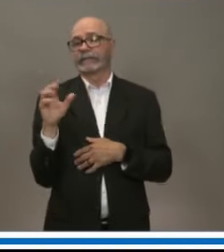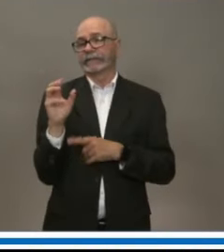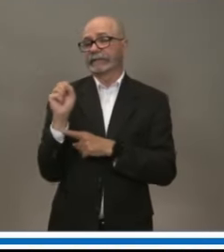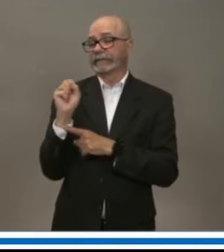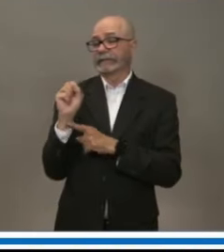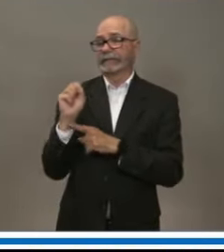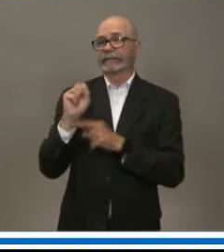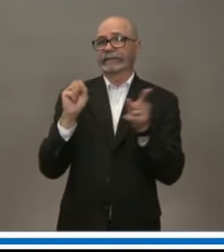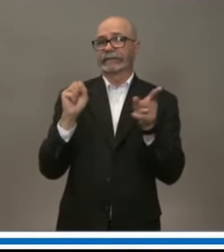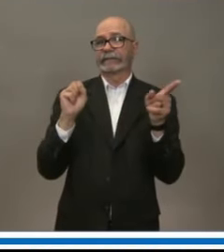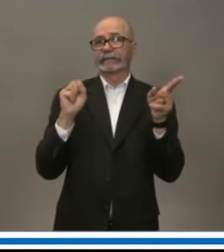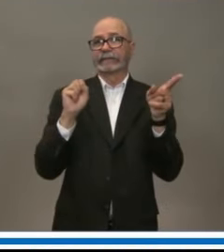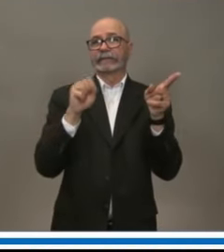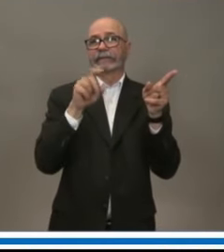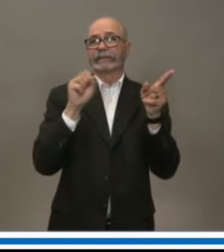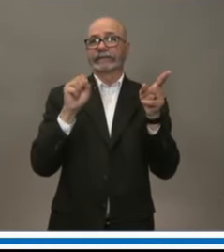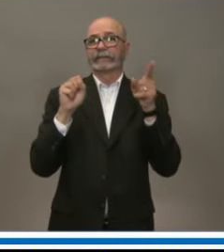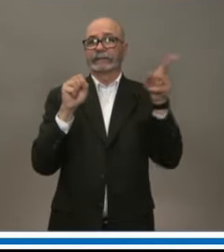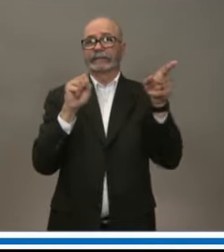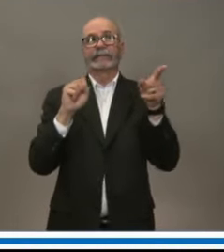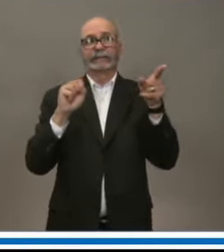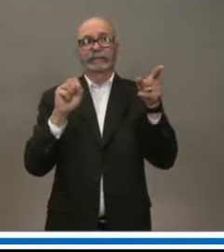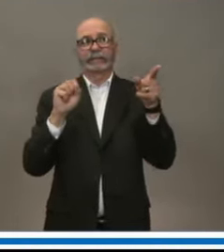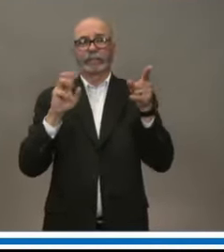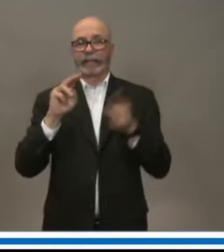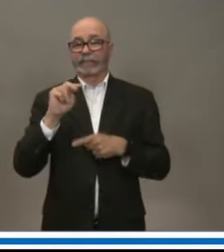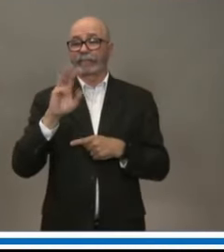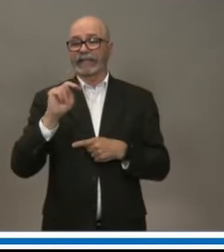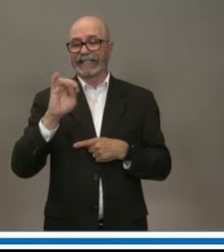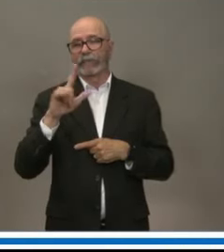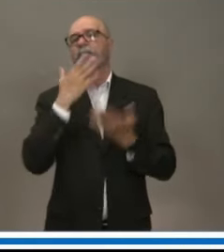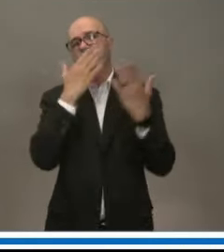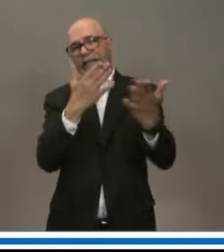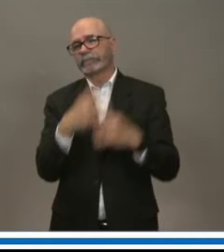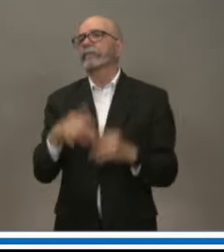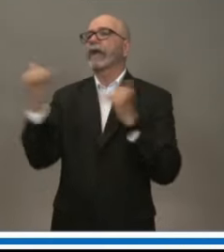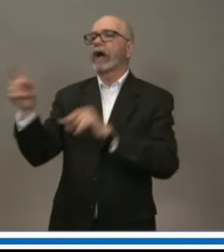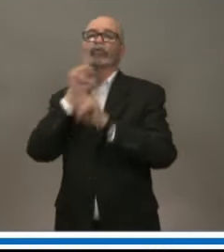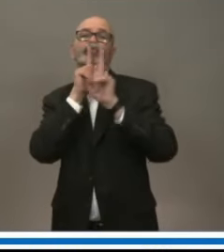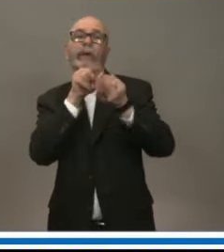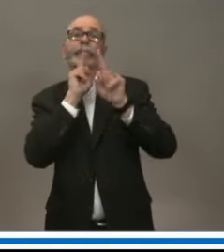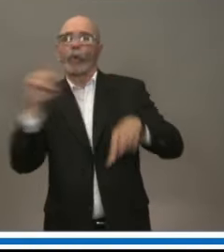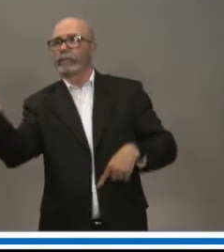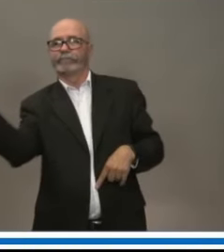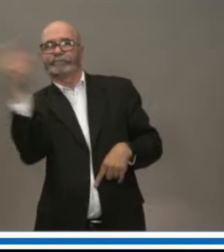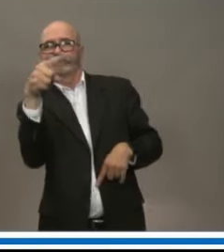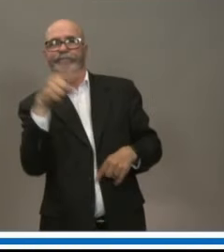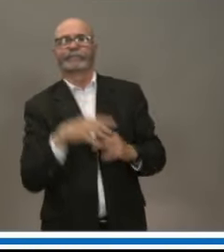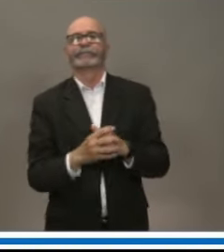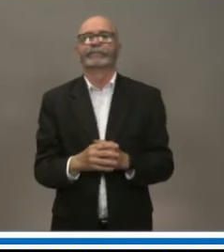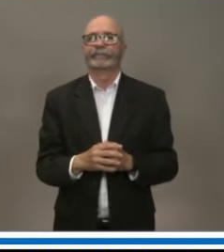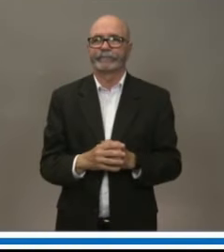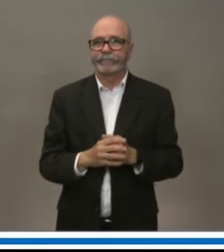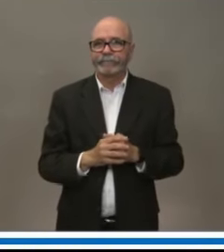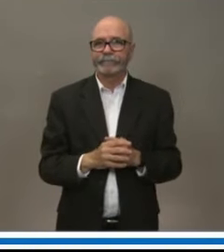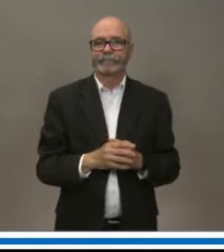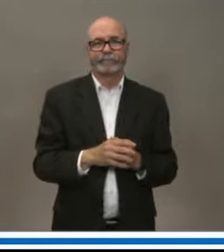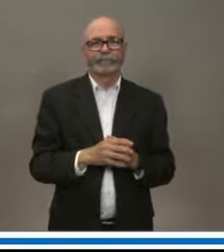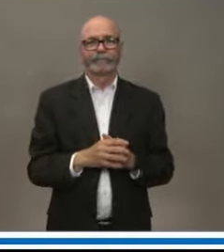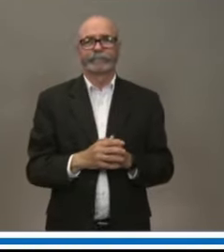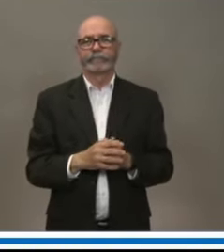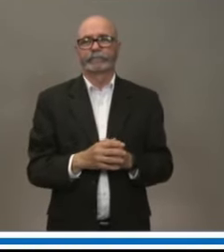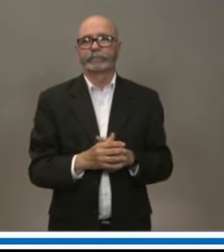lines now. We'll take one question and one follow-up from reporters on the phone in the allotted time that we have. Again, please ensure that your phones are on mute. We'll start with Mike